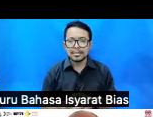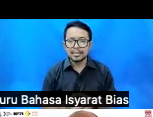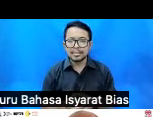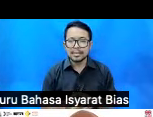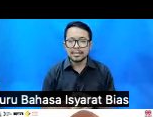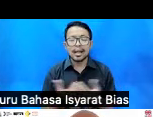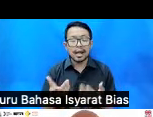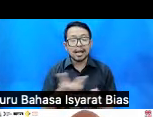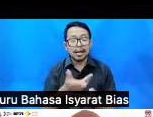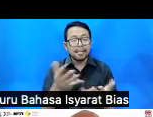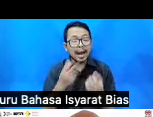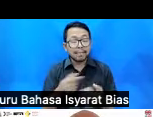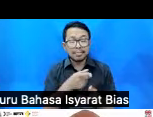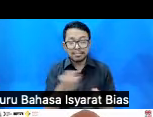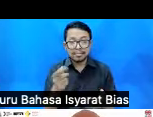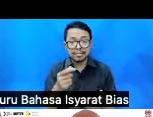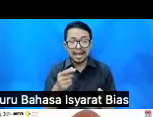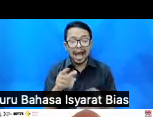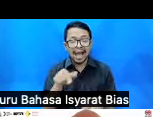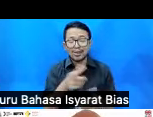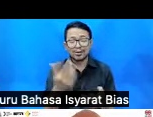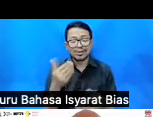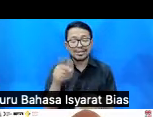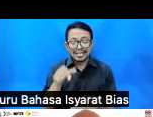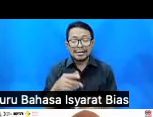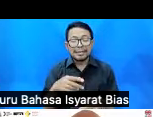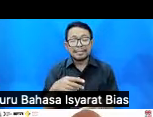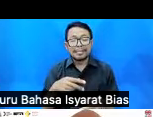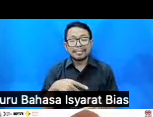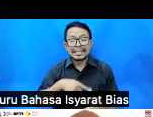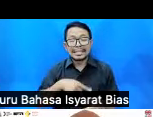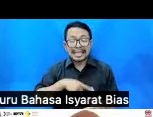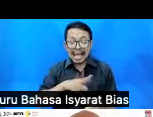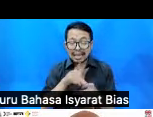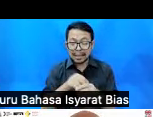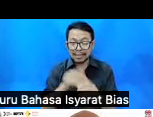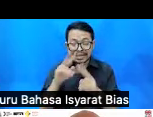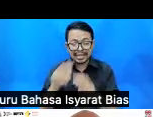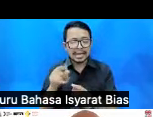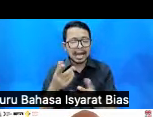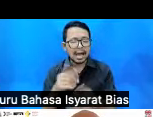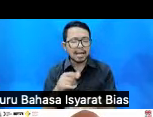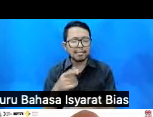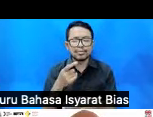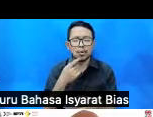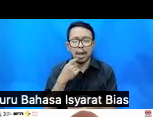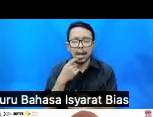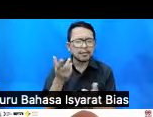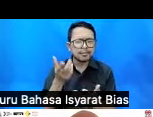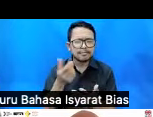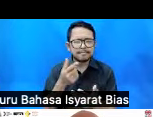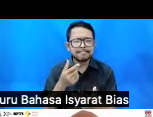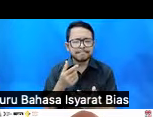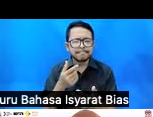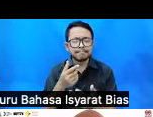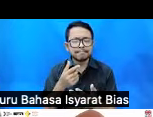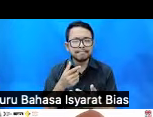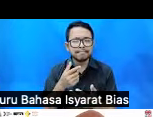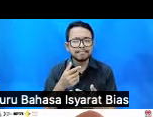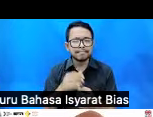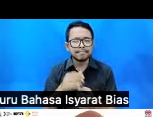out a process for planning, which would include the voices of these diverse groups in the planning and design process,